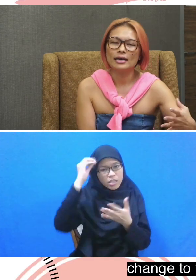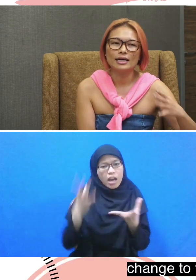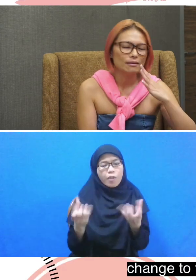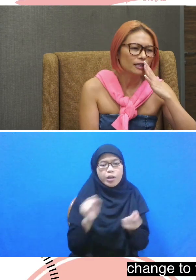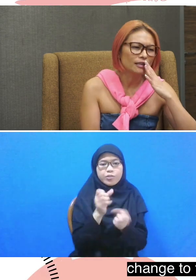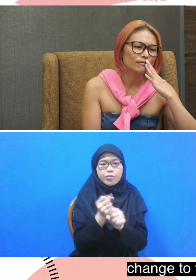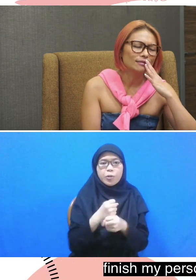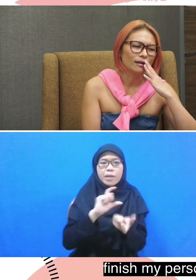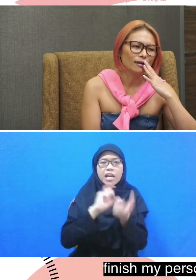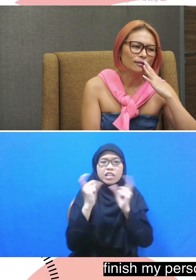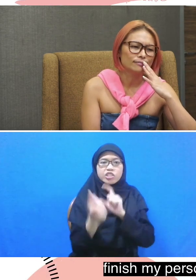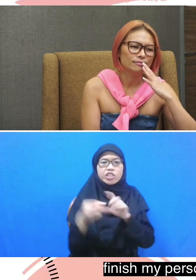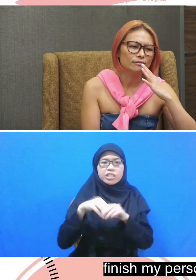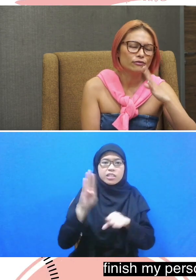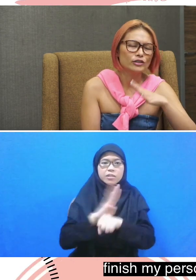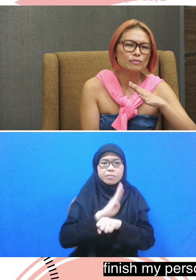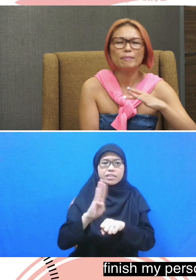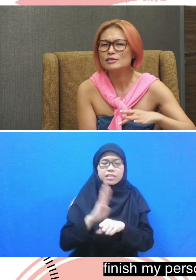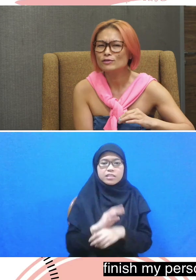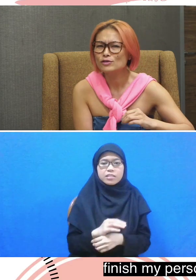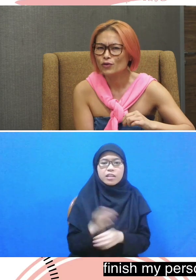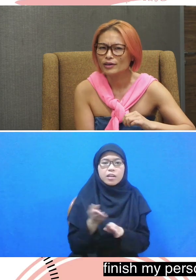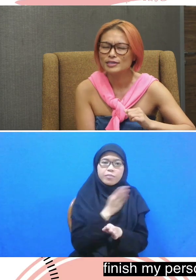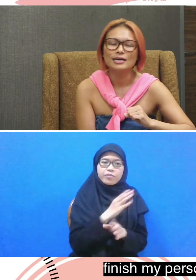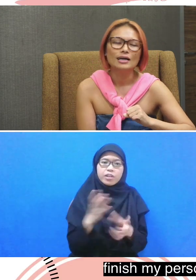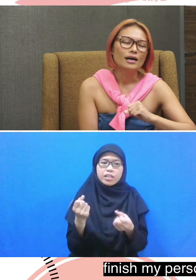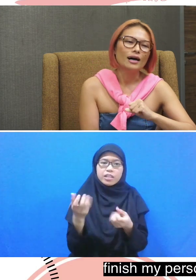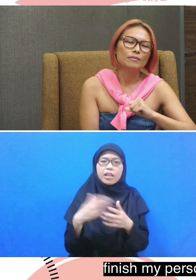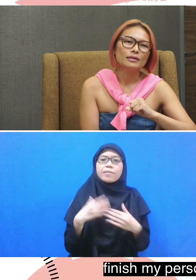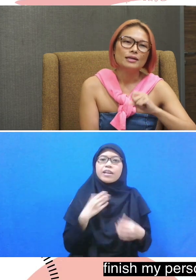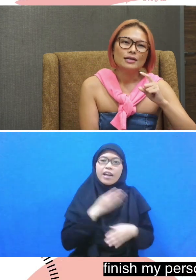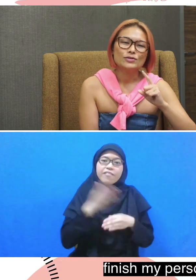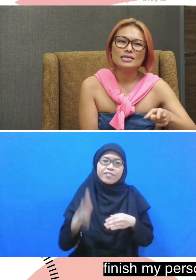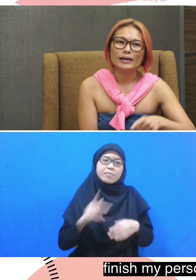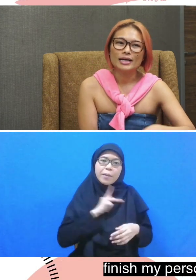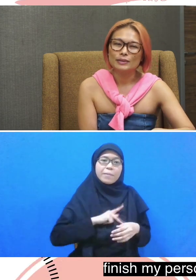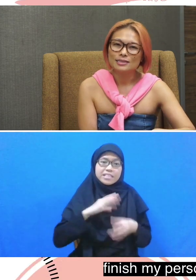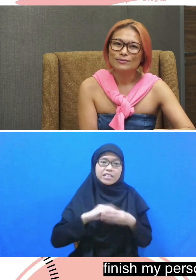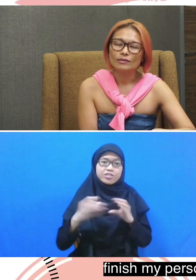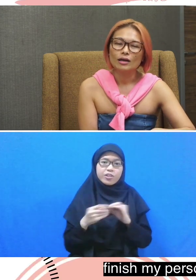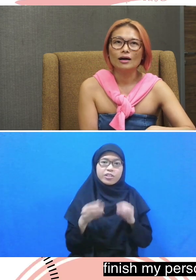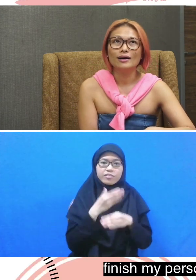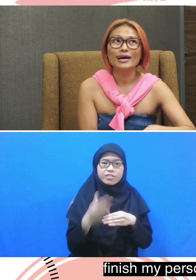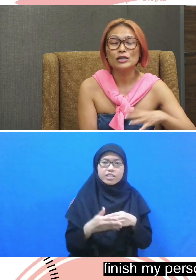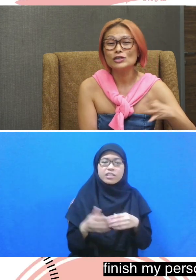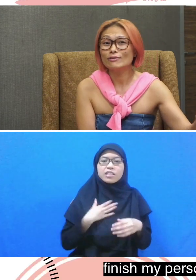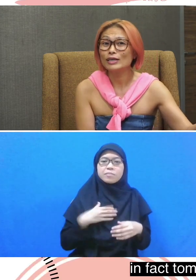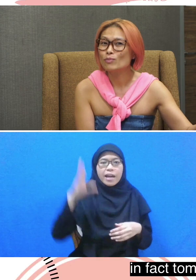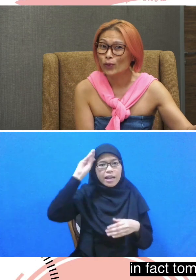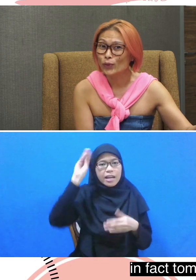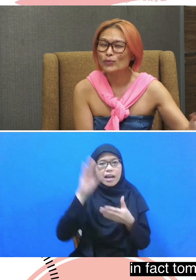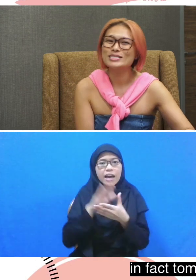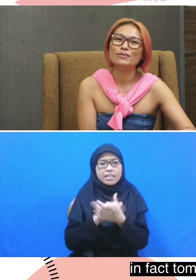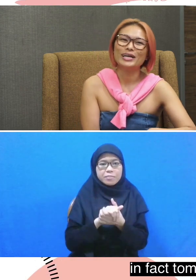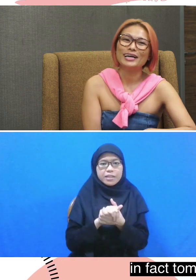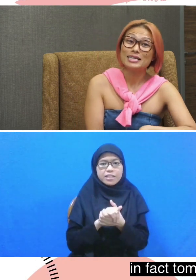I get there, let me finish my personal story first. So that's my husband. Actually, in fact,